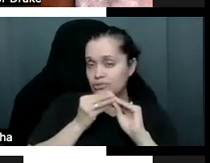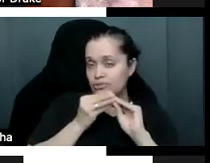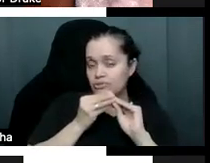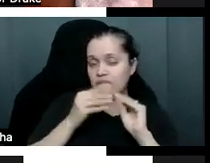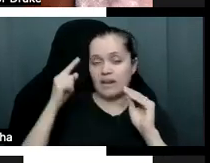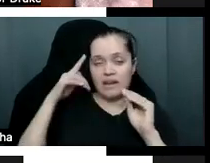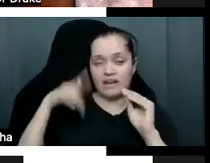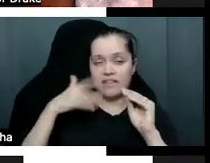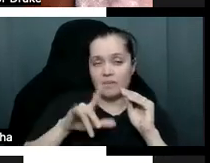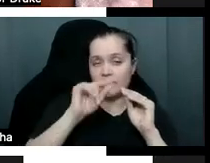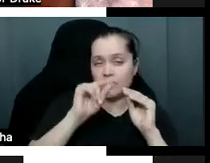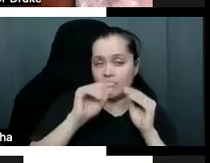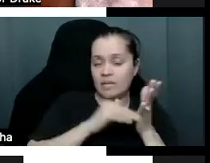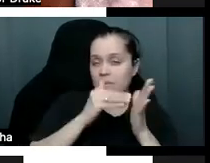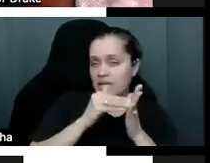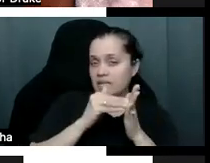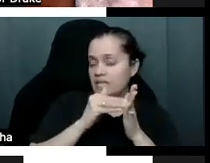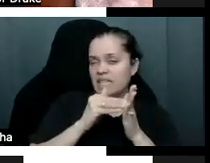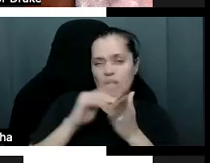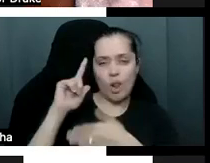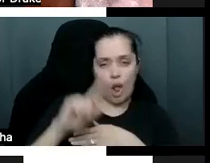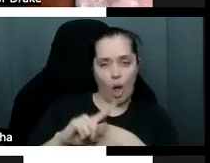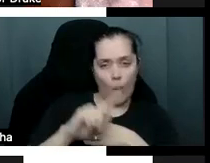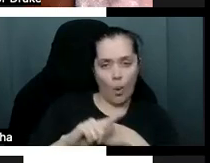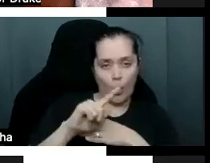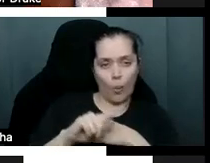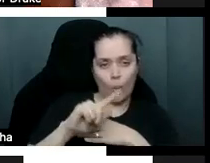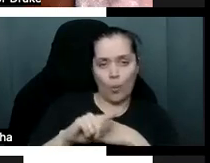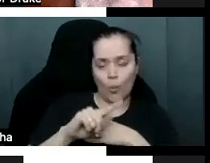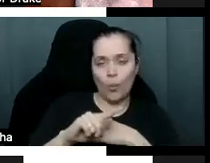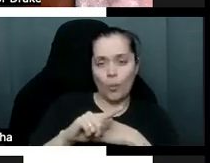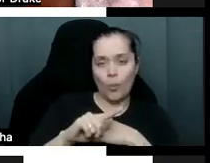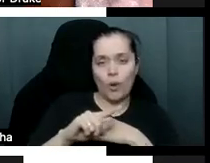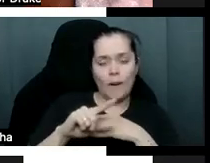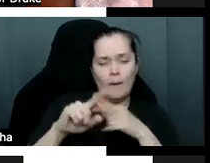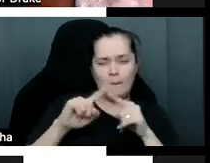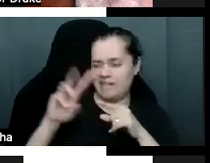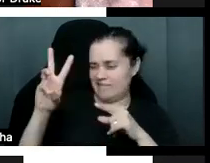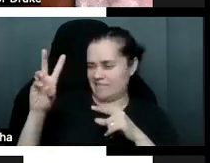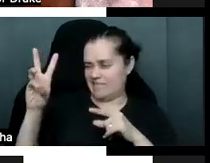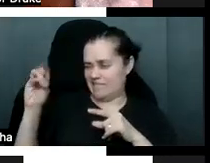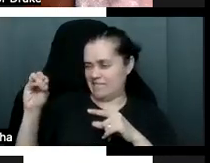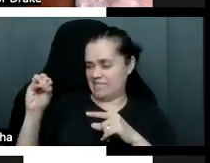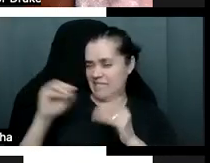feel 20 million is definitely too low. But my goodness, 60 million